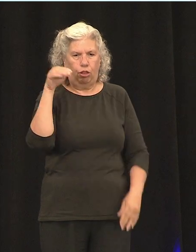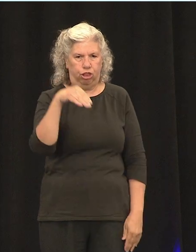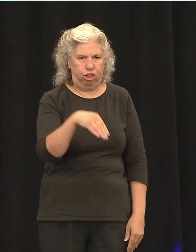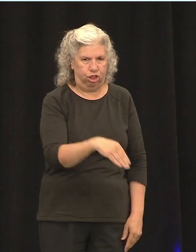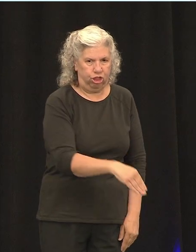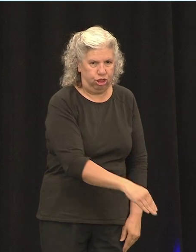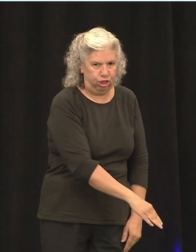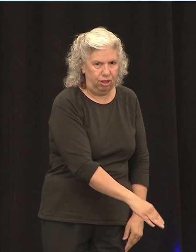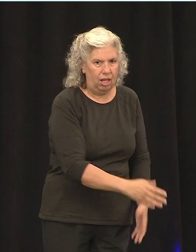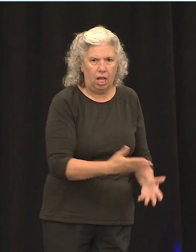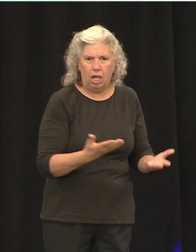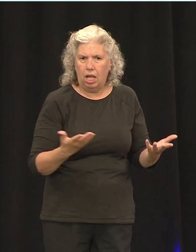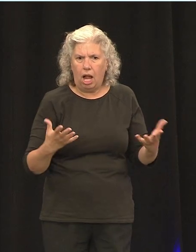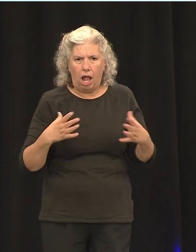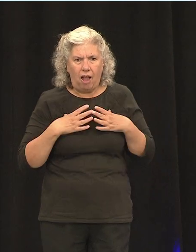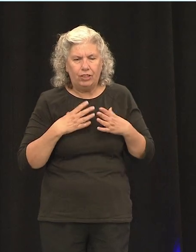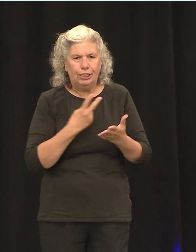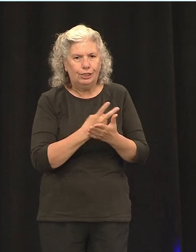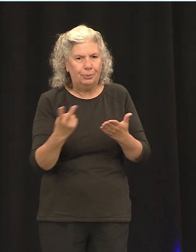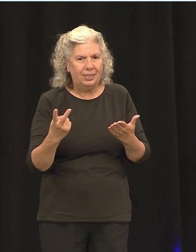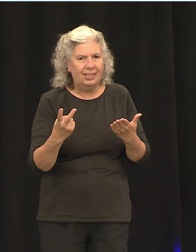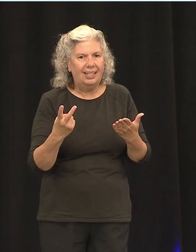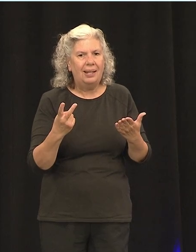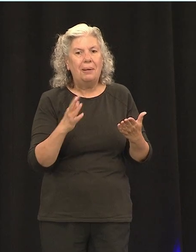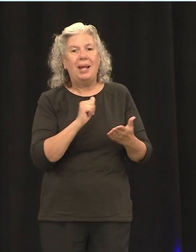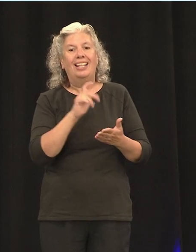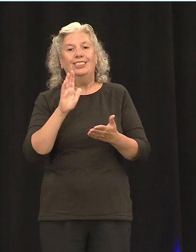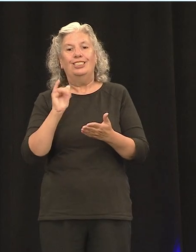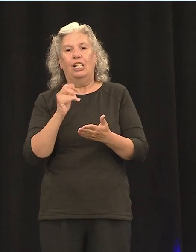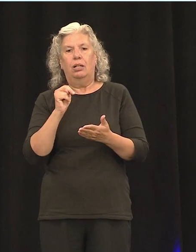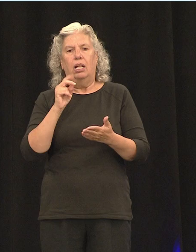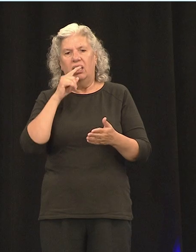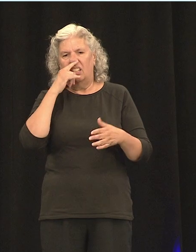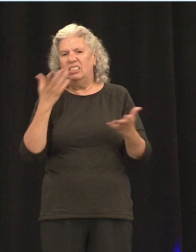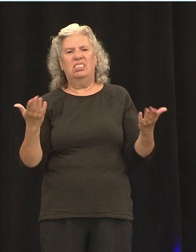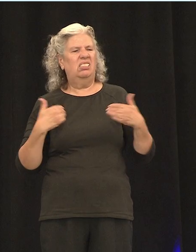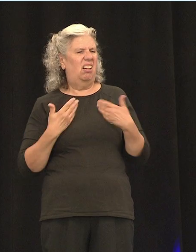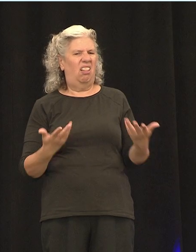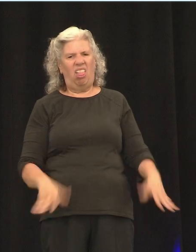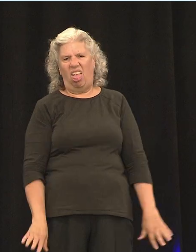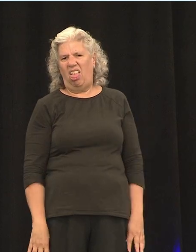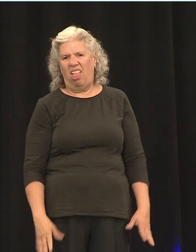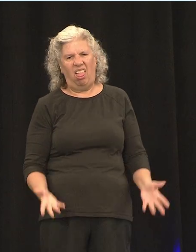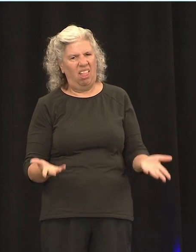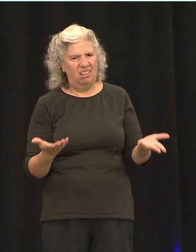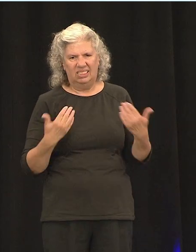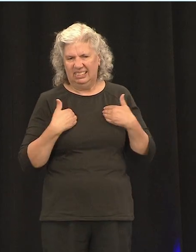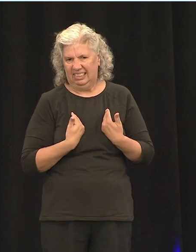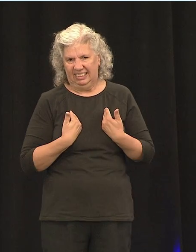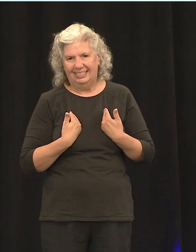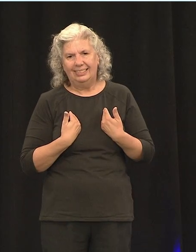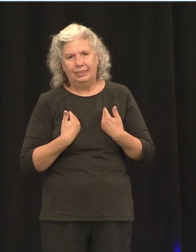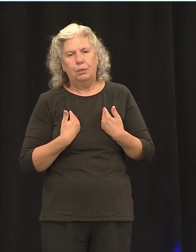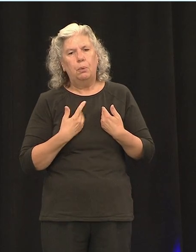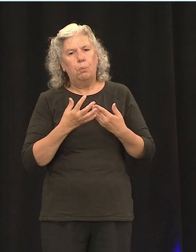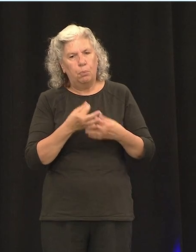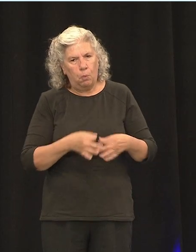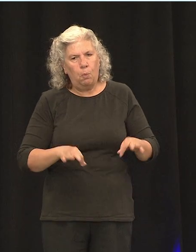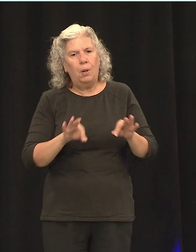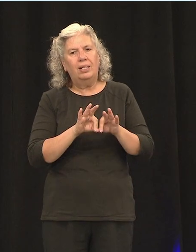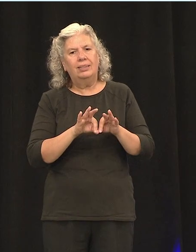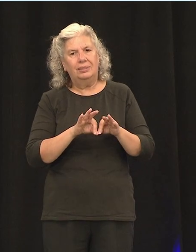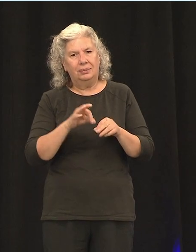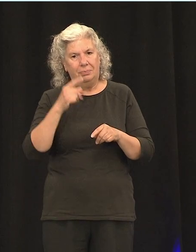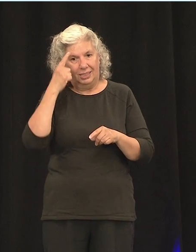off, and then January rolls around and the kids are just exhausted. So it's really important, because of this, is